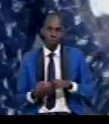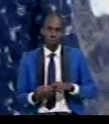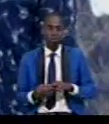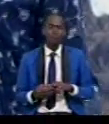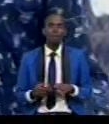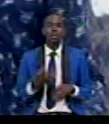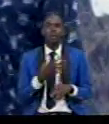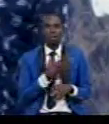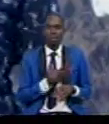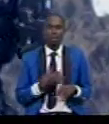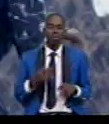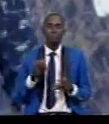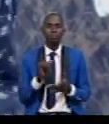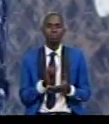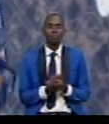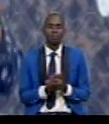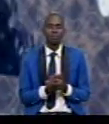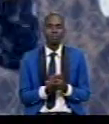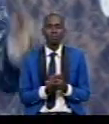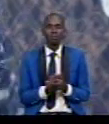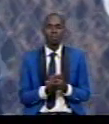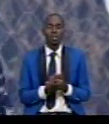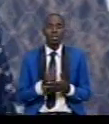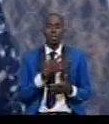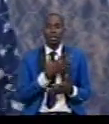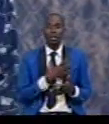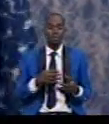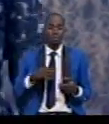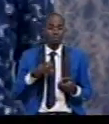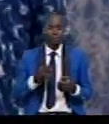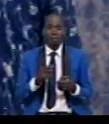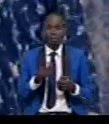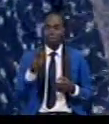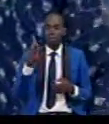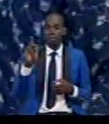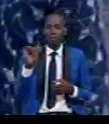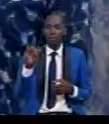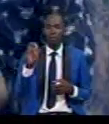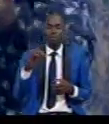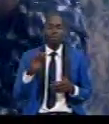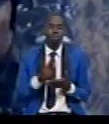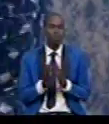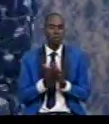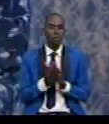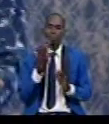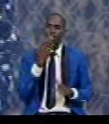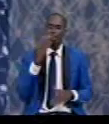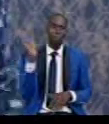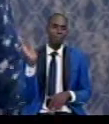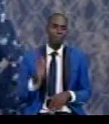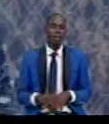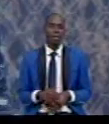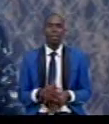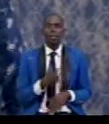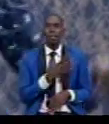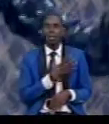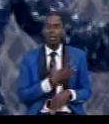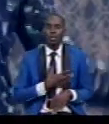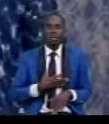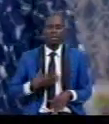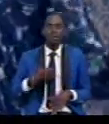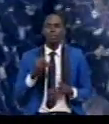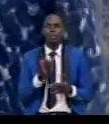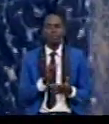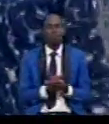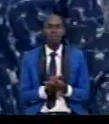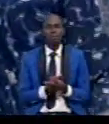to 100 and the kidney is bad already. But when they say I should go and lead my sister to Christ, that